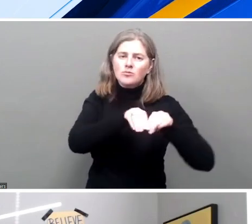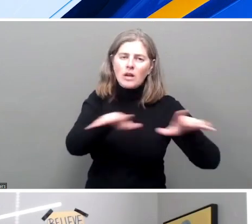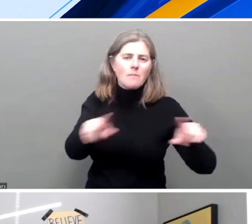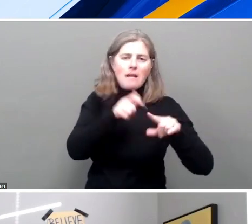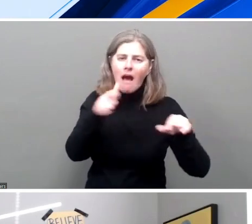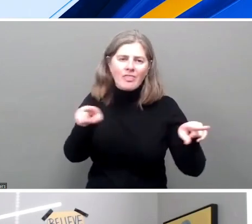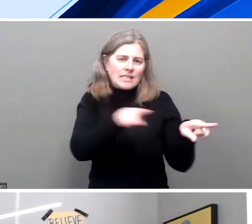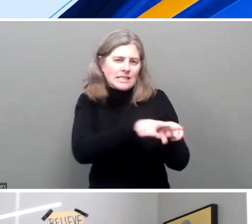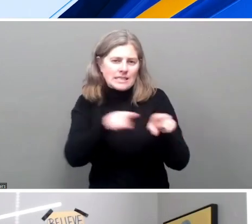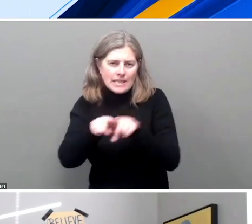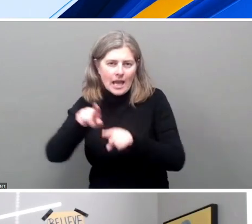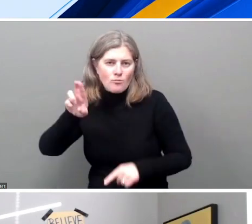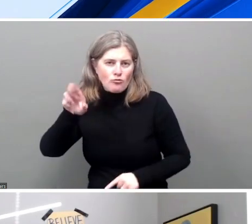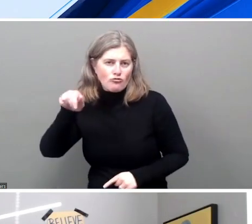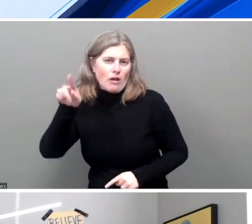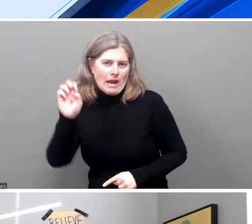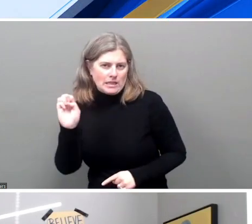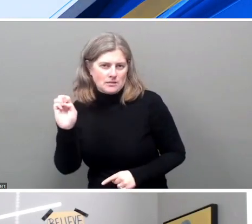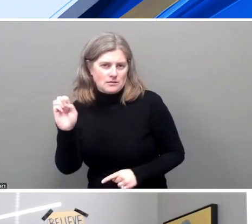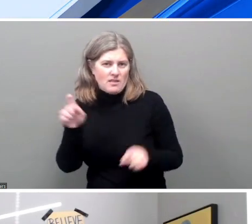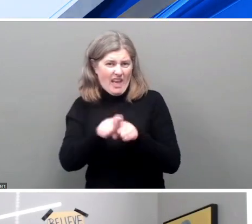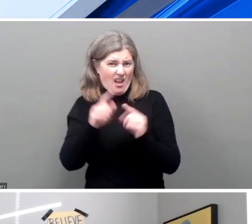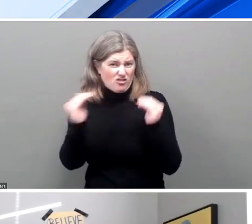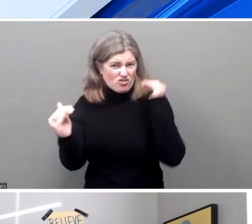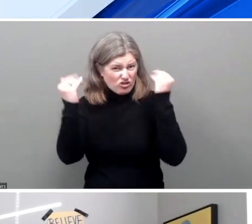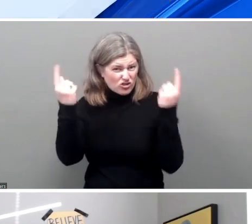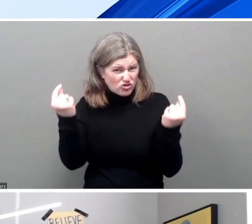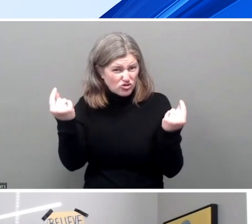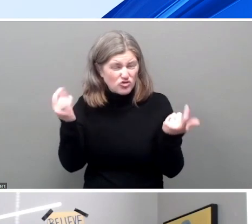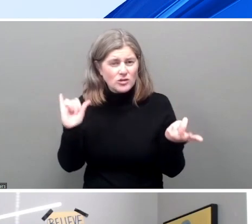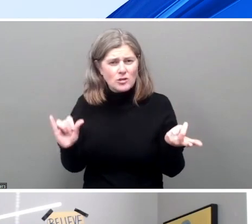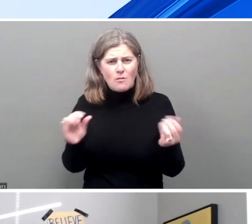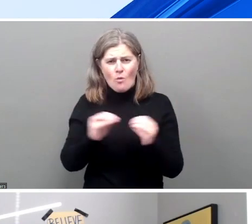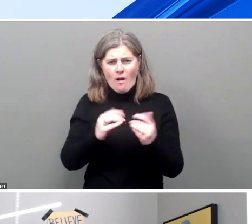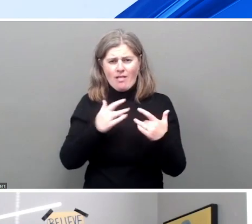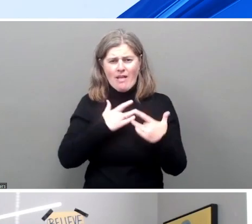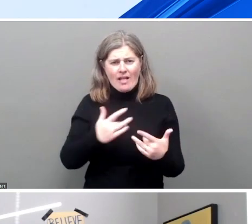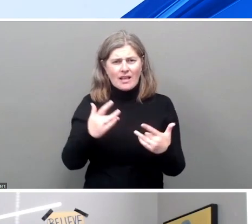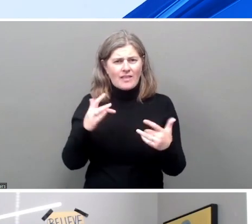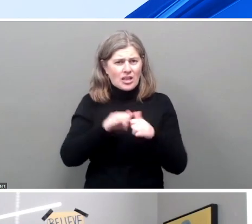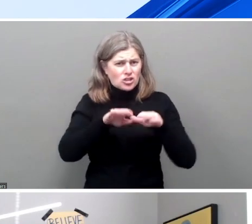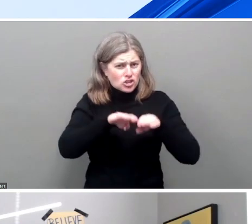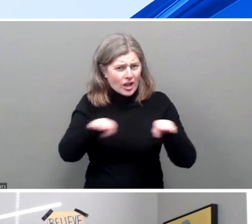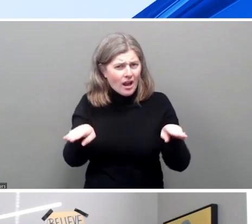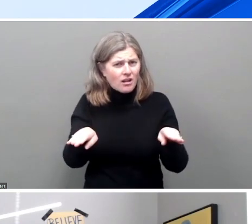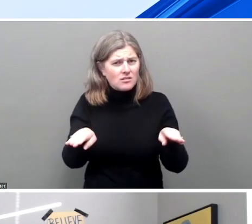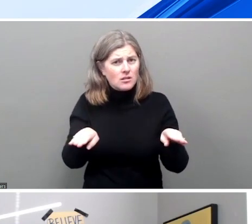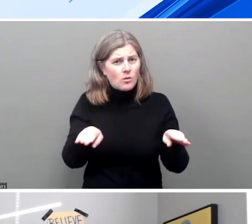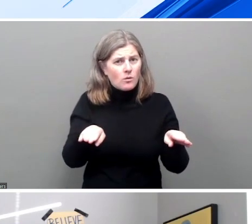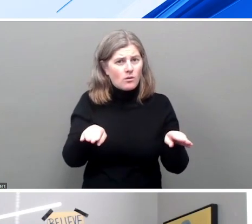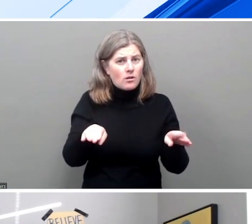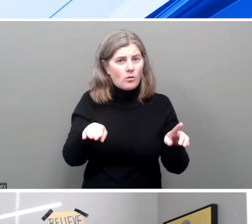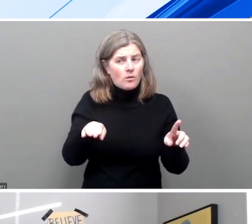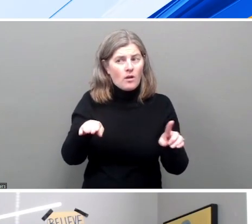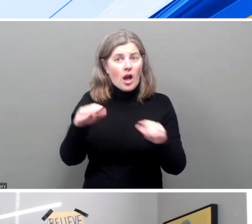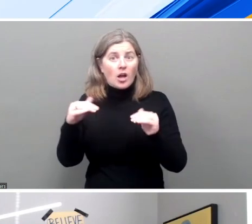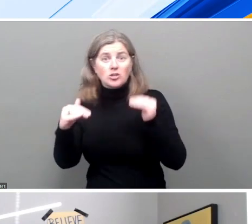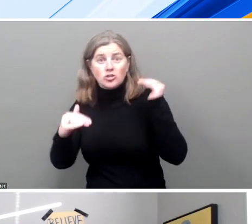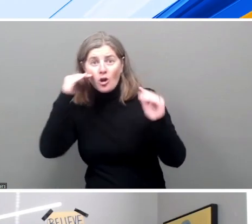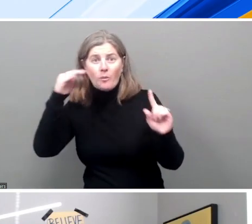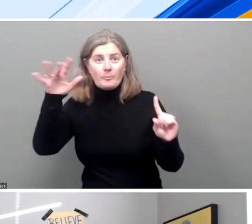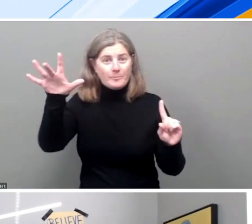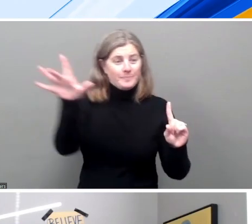same rate that adults do. And it's more likely that a child gets it from an adult than an adult from a